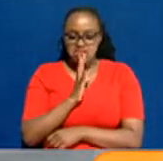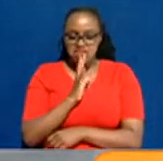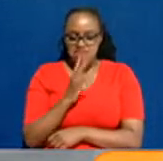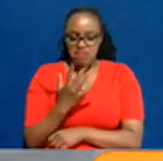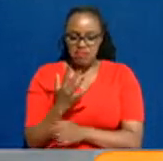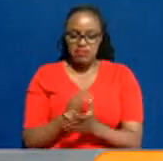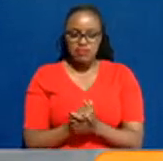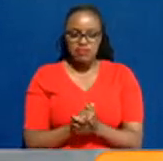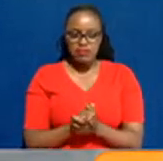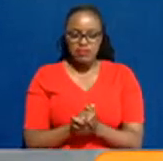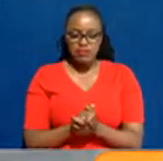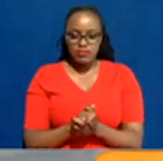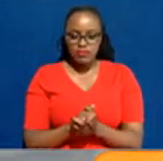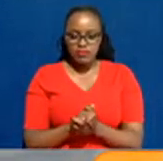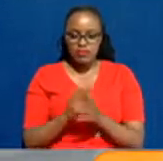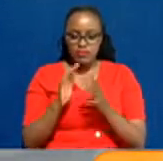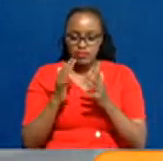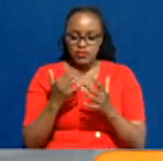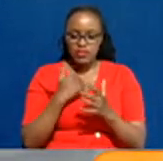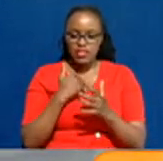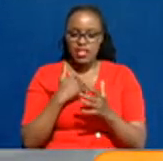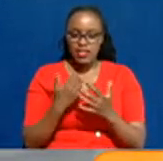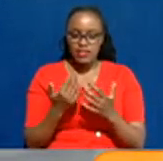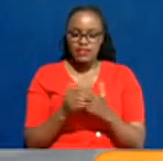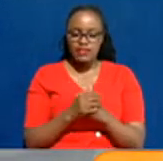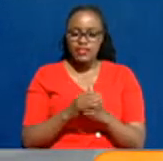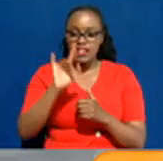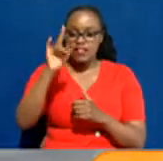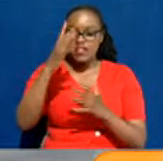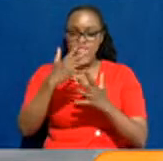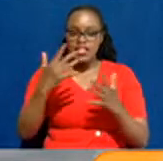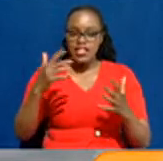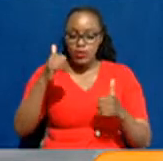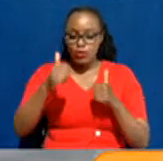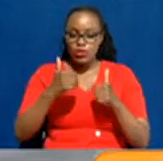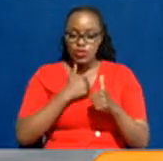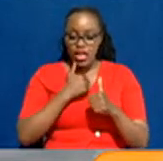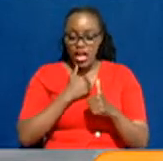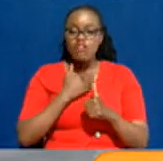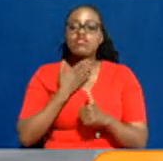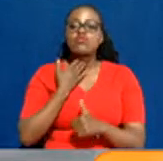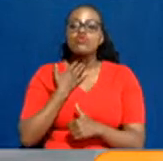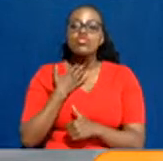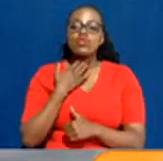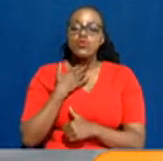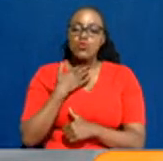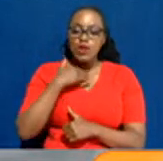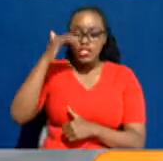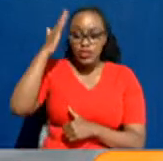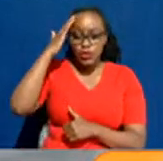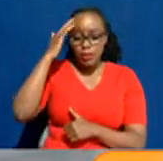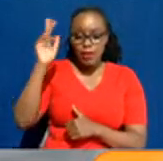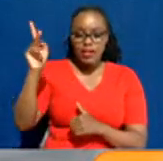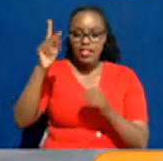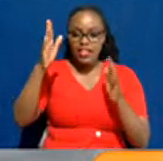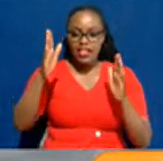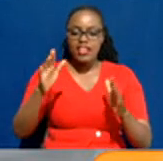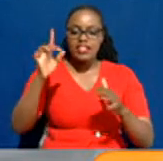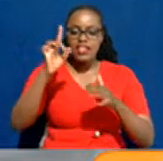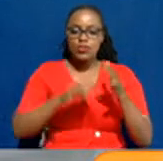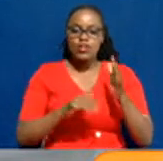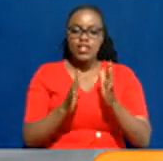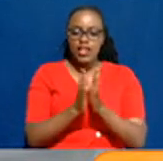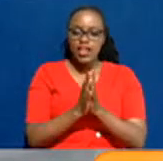15 minutes. Of fame. The first thing we want to remind Kenyans,